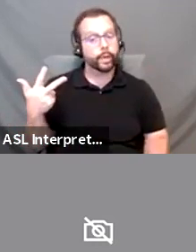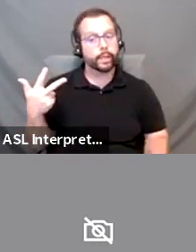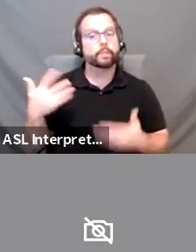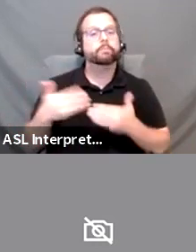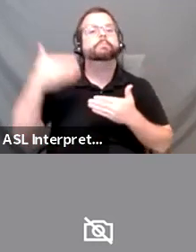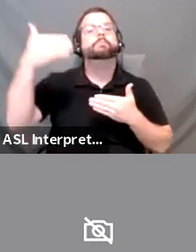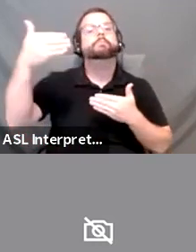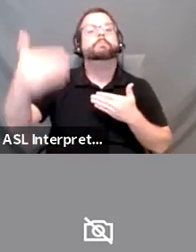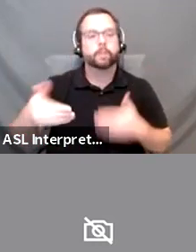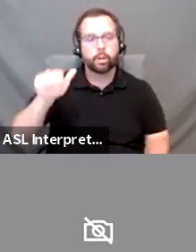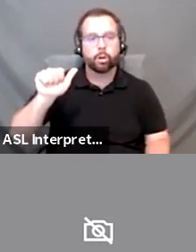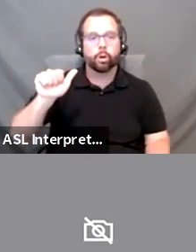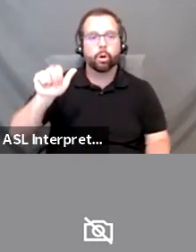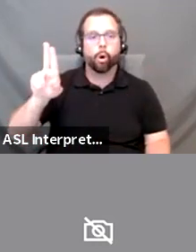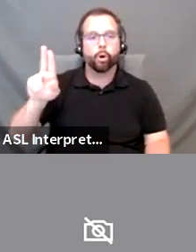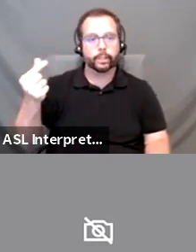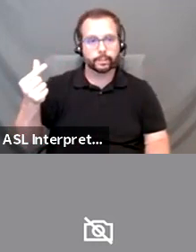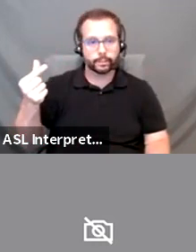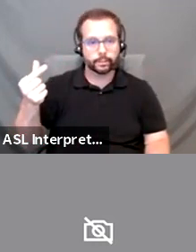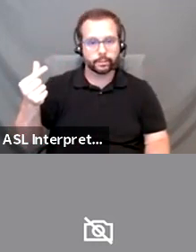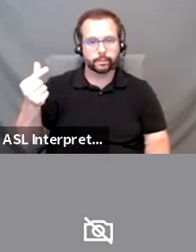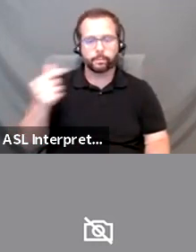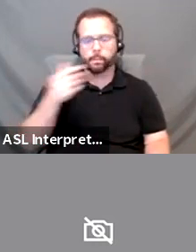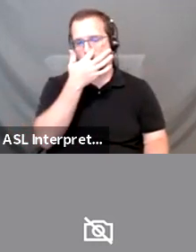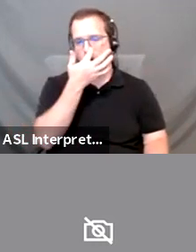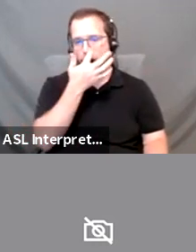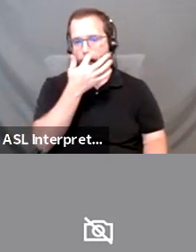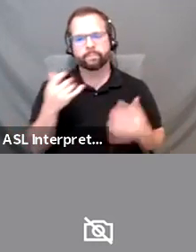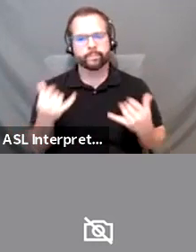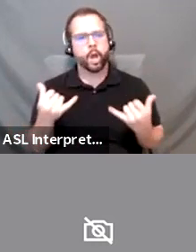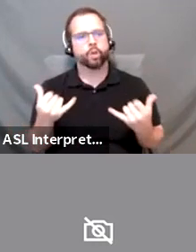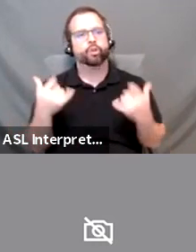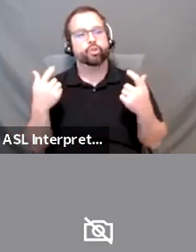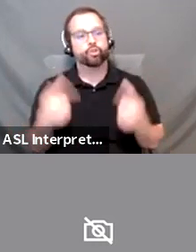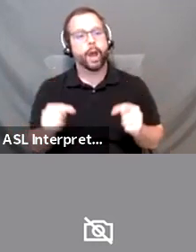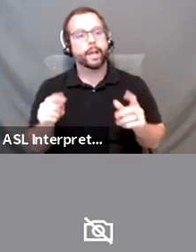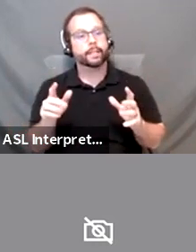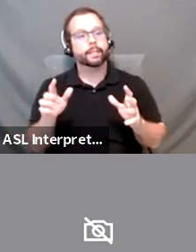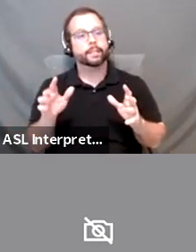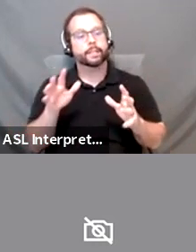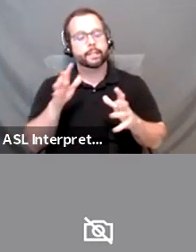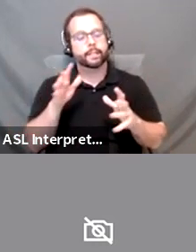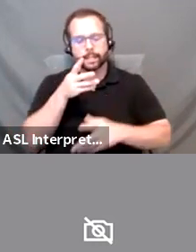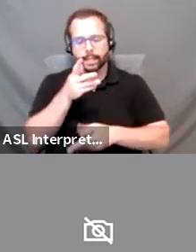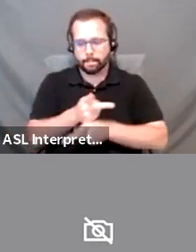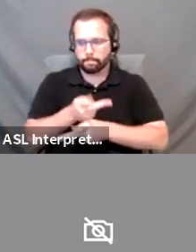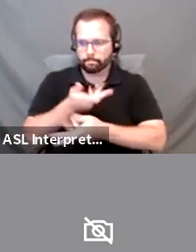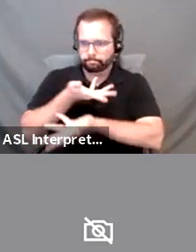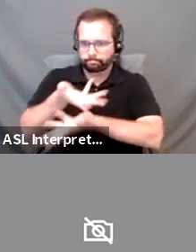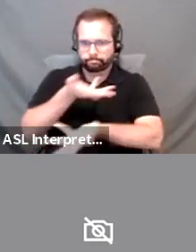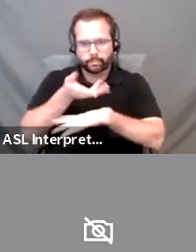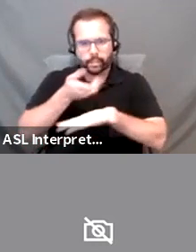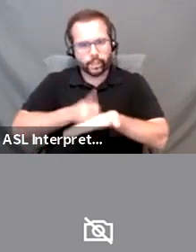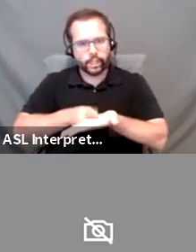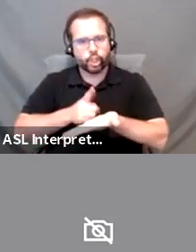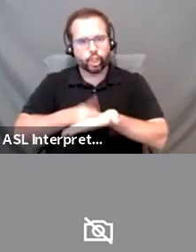we're going to figure out what do we do then. So we're going to really try to keep the conversation right around this topic of sharing ideas and tips